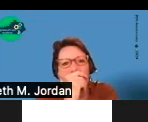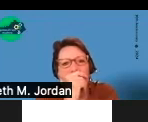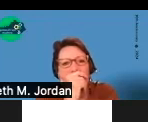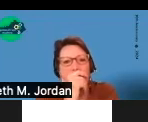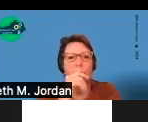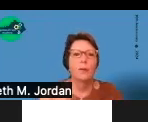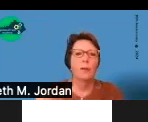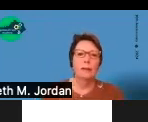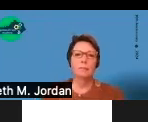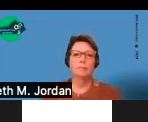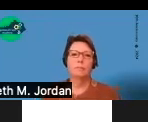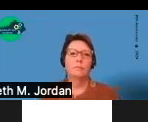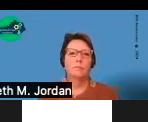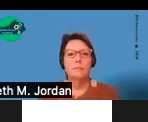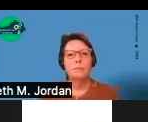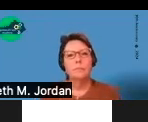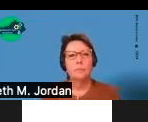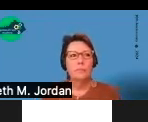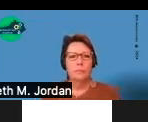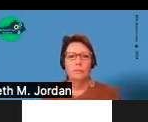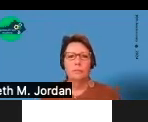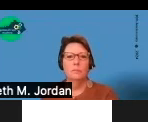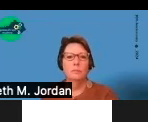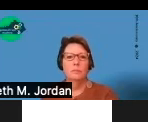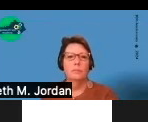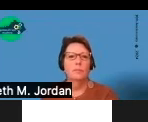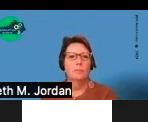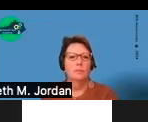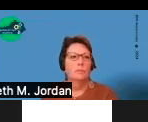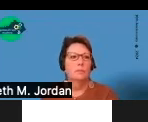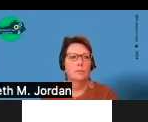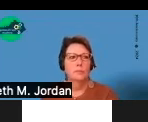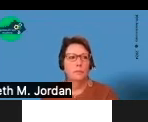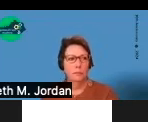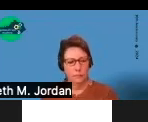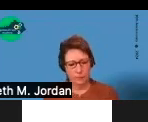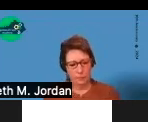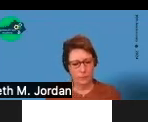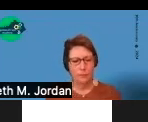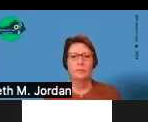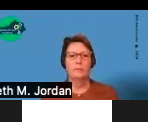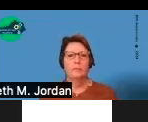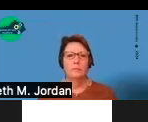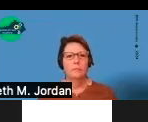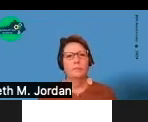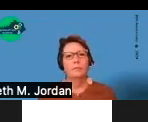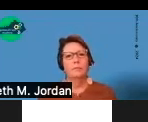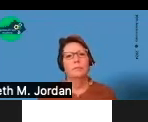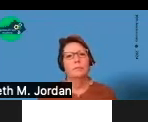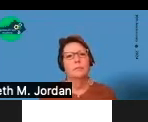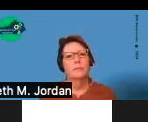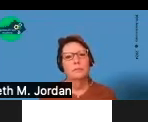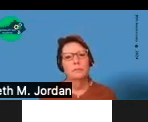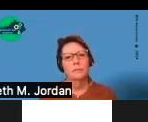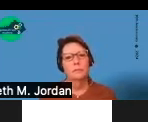make a comment about that to check on the DMS website for that opportunity. That will include